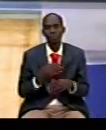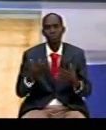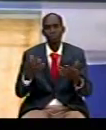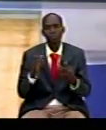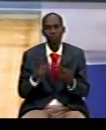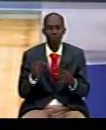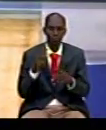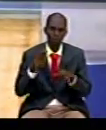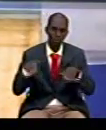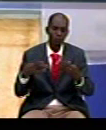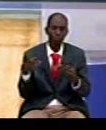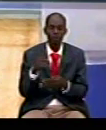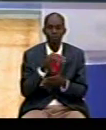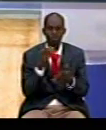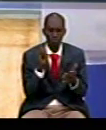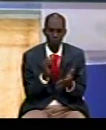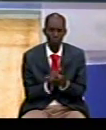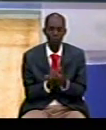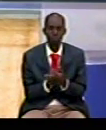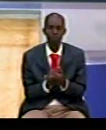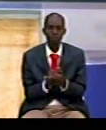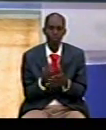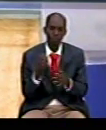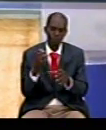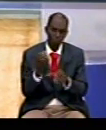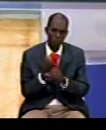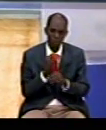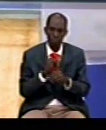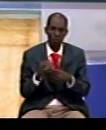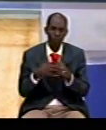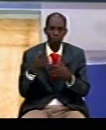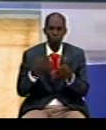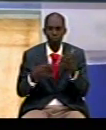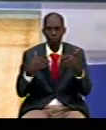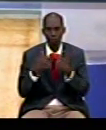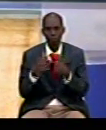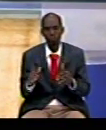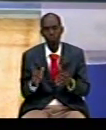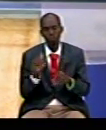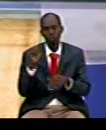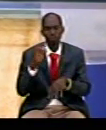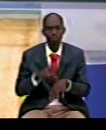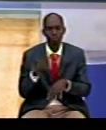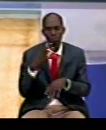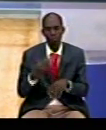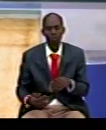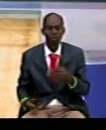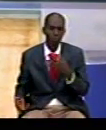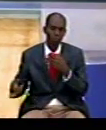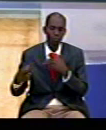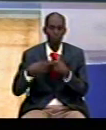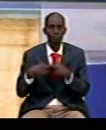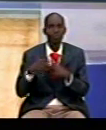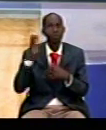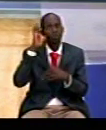you that recovery tonight. A touch of restoration. He will restore you